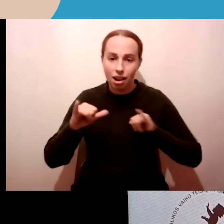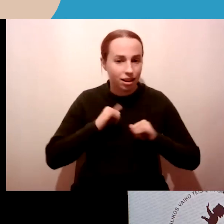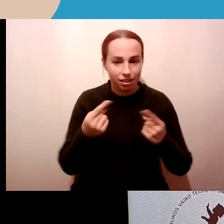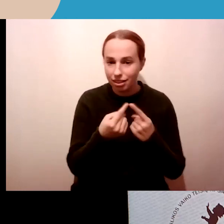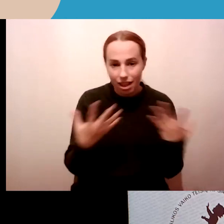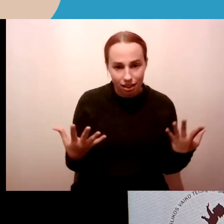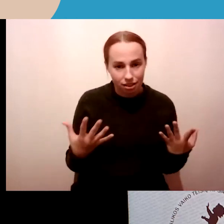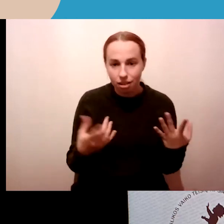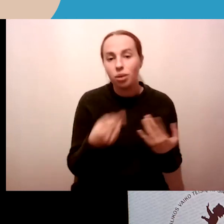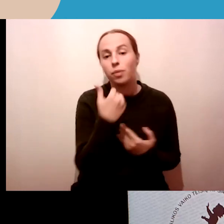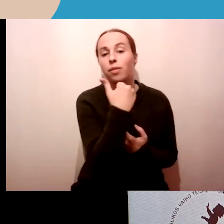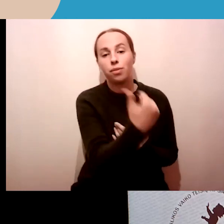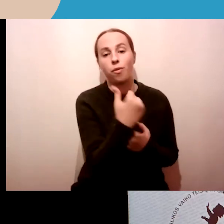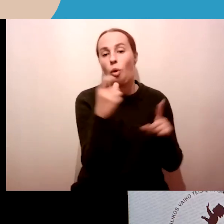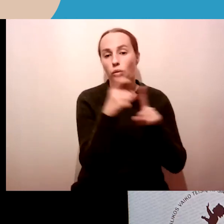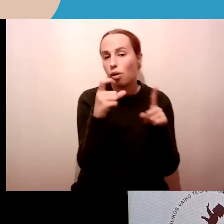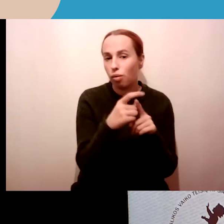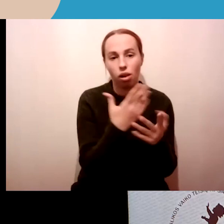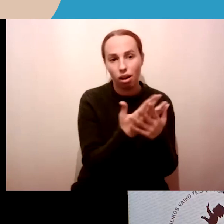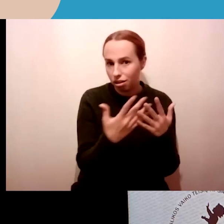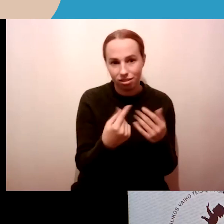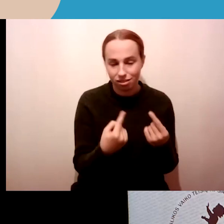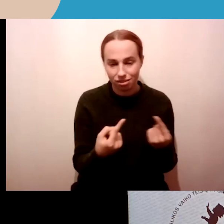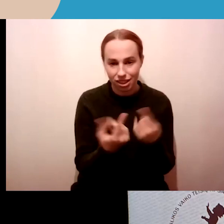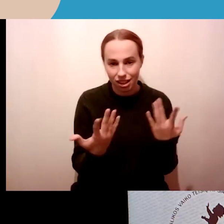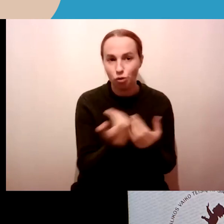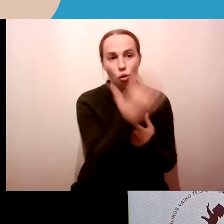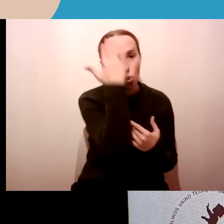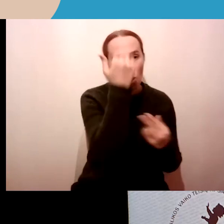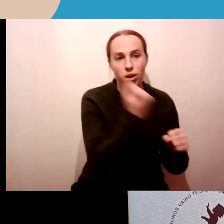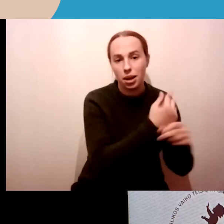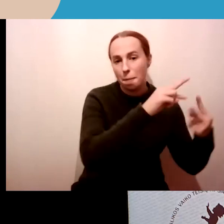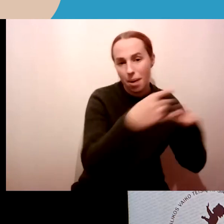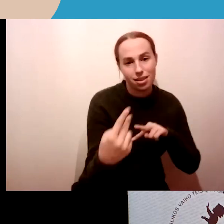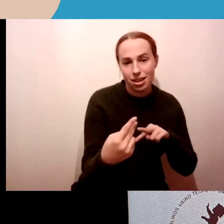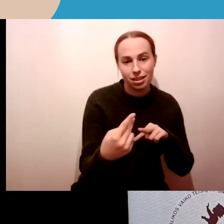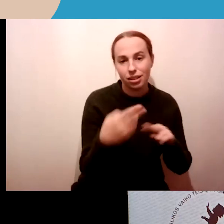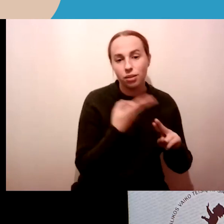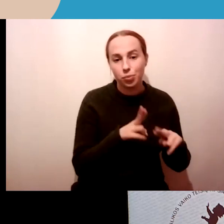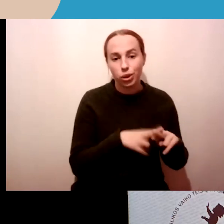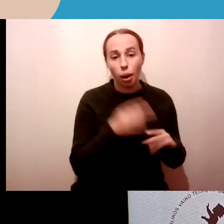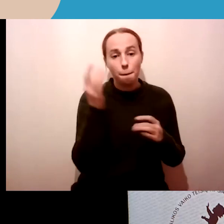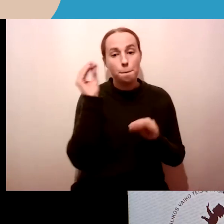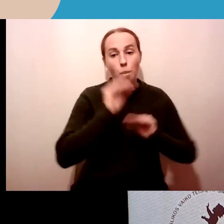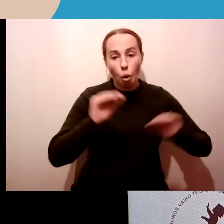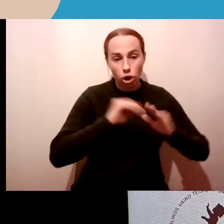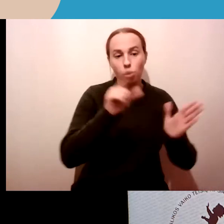orientation, we still have to be brave. We have to be brave to speak about it so that teachers,